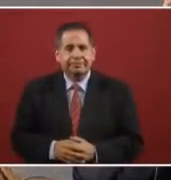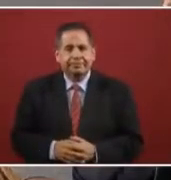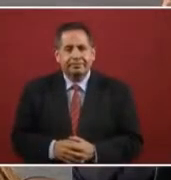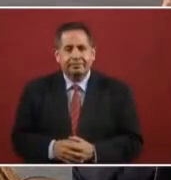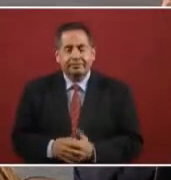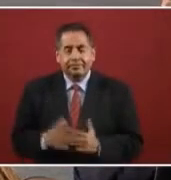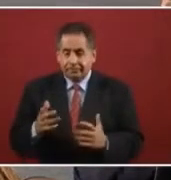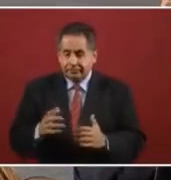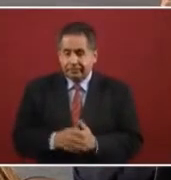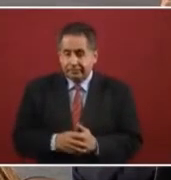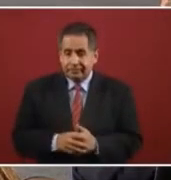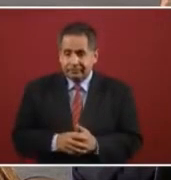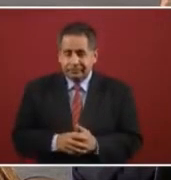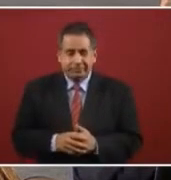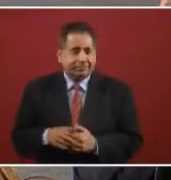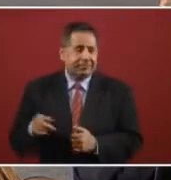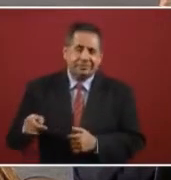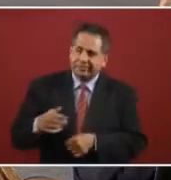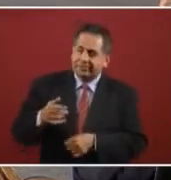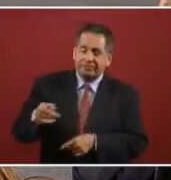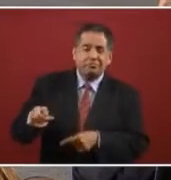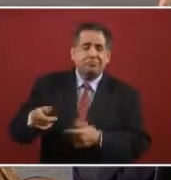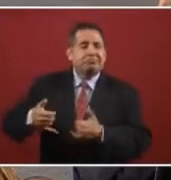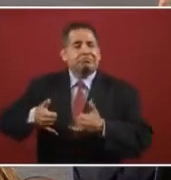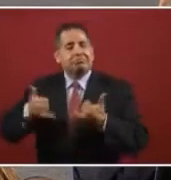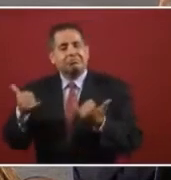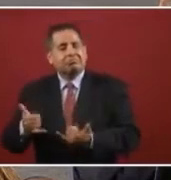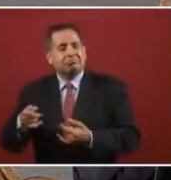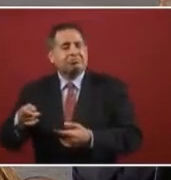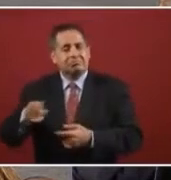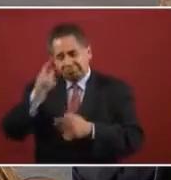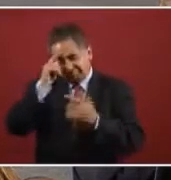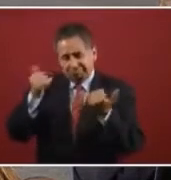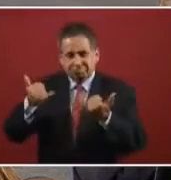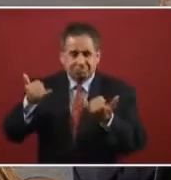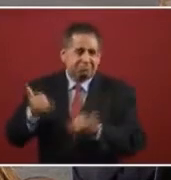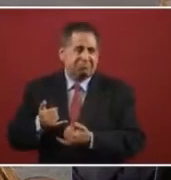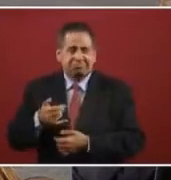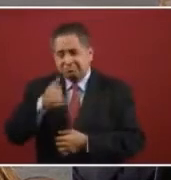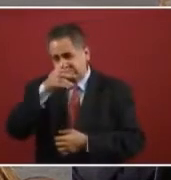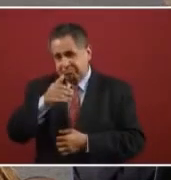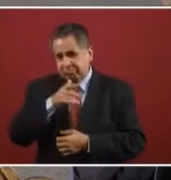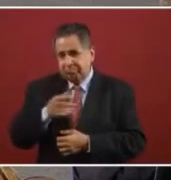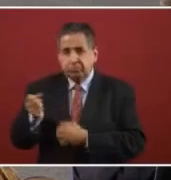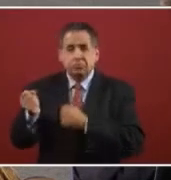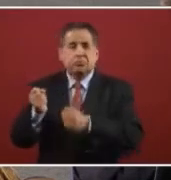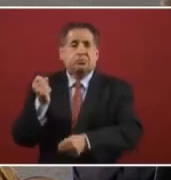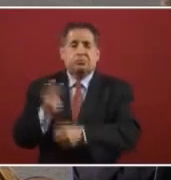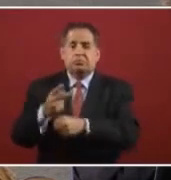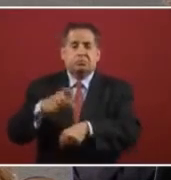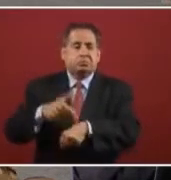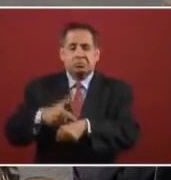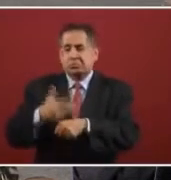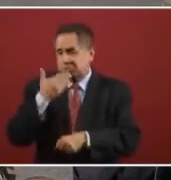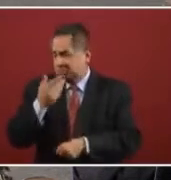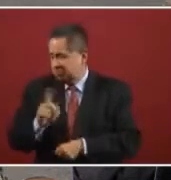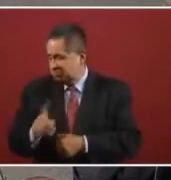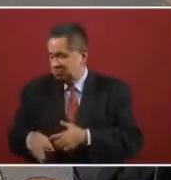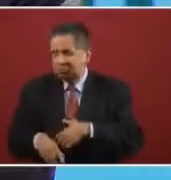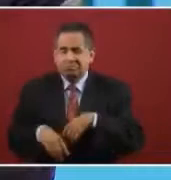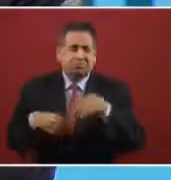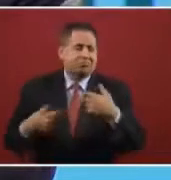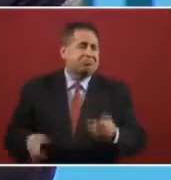Pues actos de indisciplina, acts of non-indiscipline, no llegaban a tiempo, or they wouldn't come on